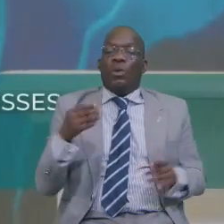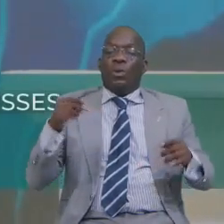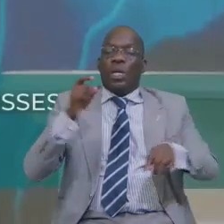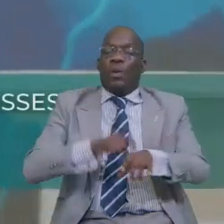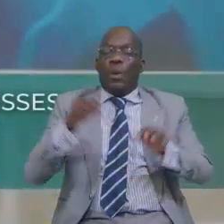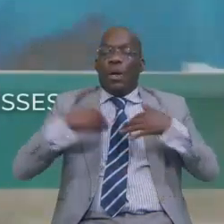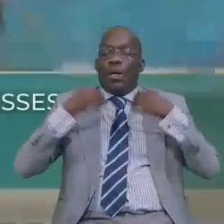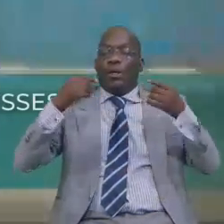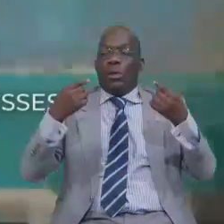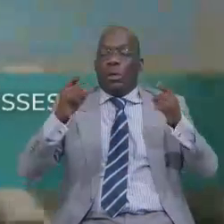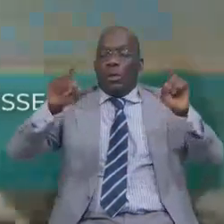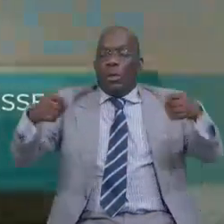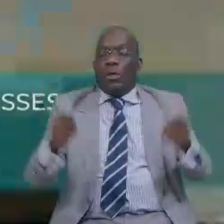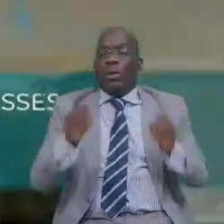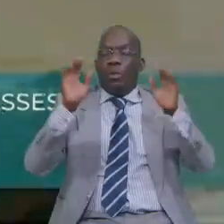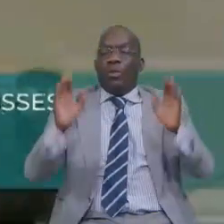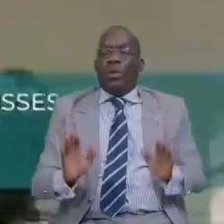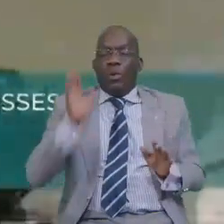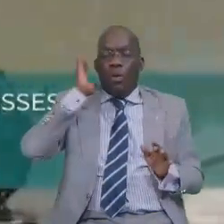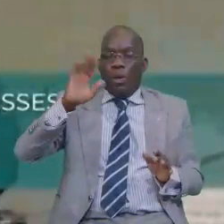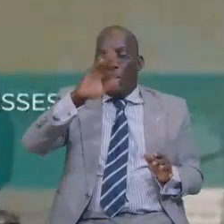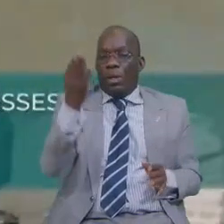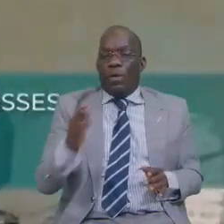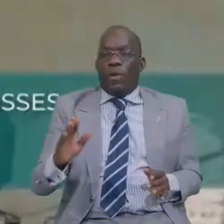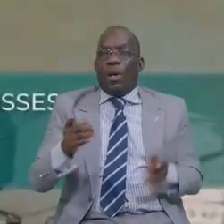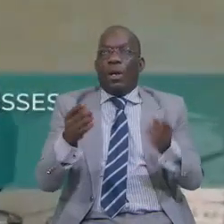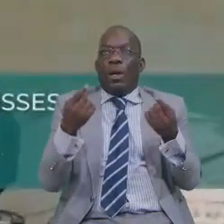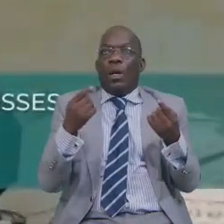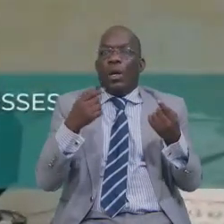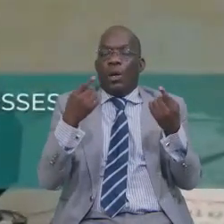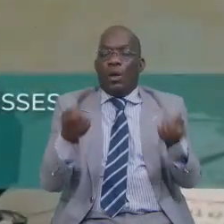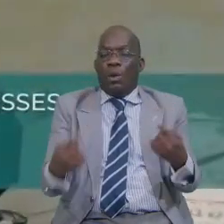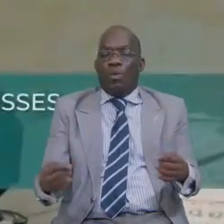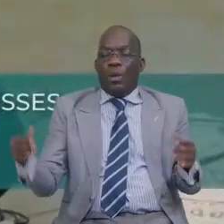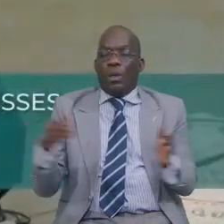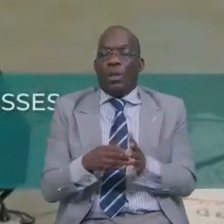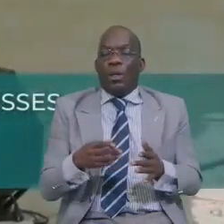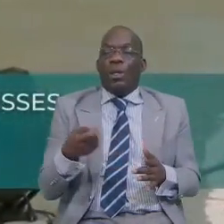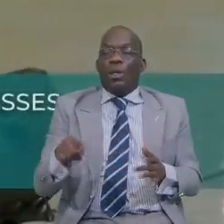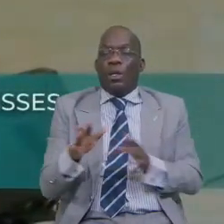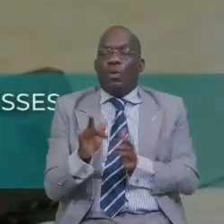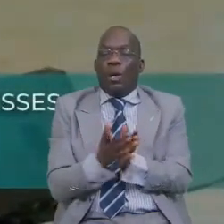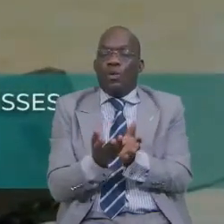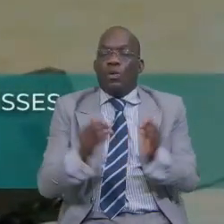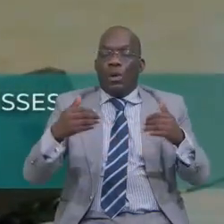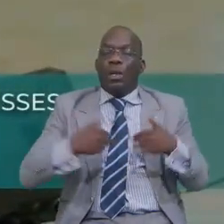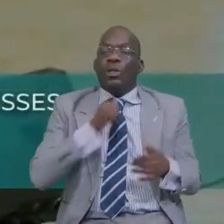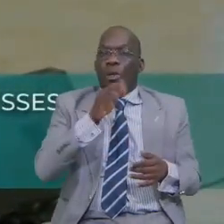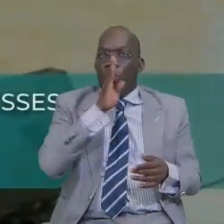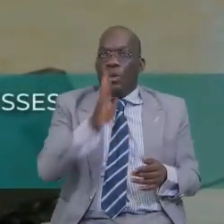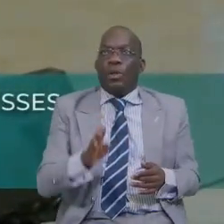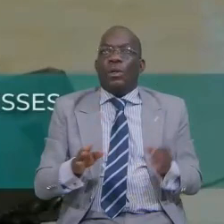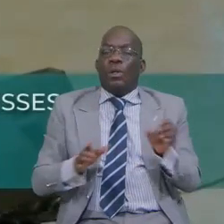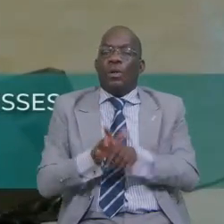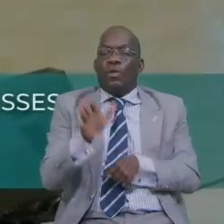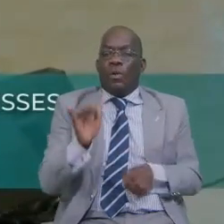again. The miracles were happening at that time because the Bible had not been fully written. Now the Bible